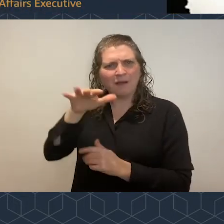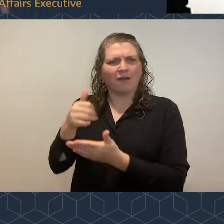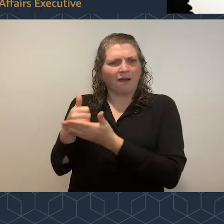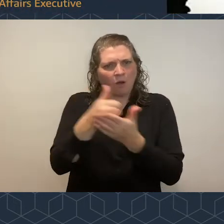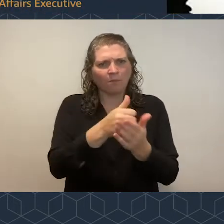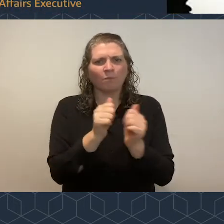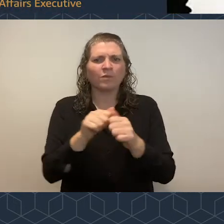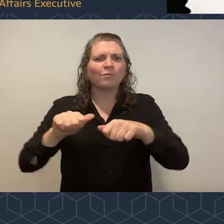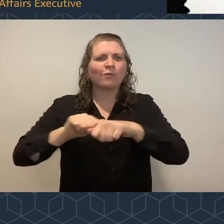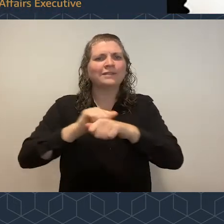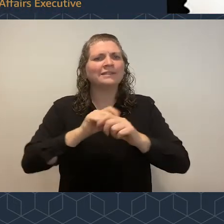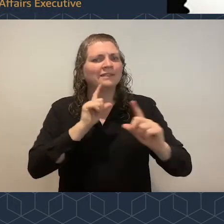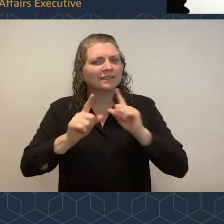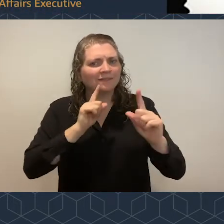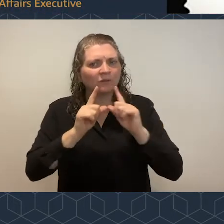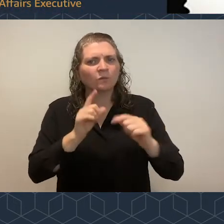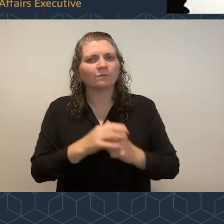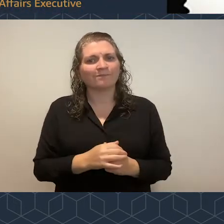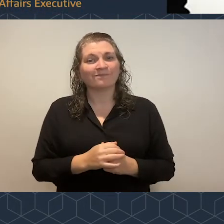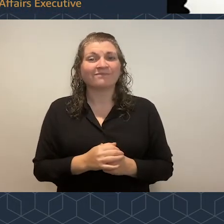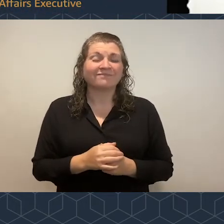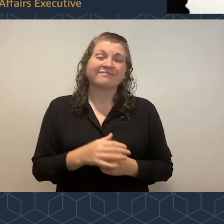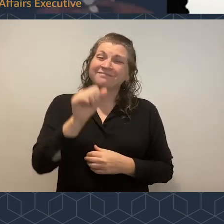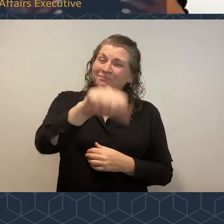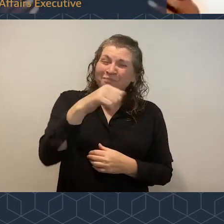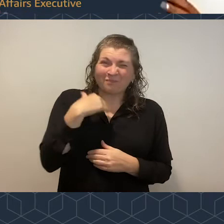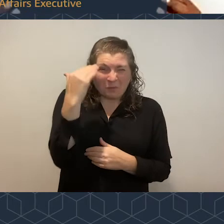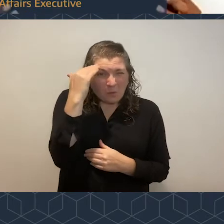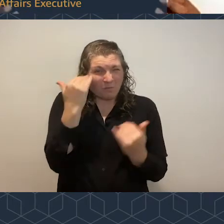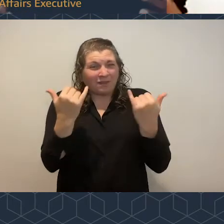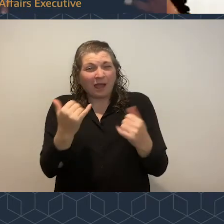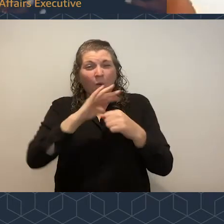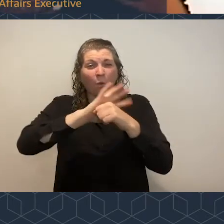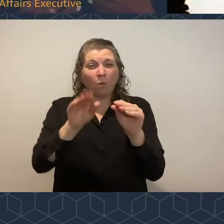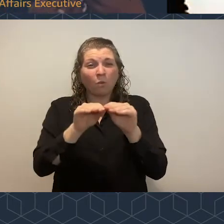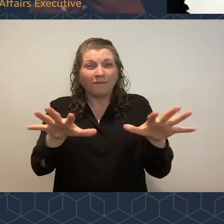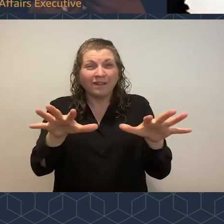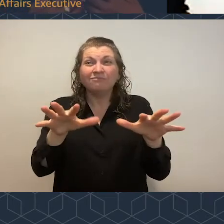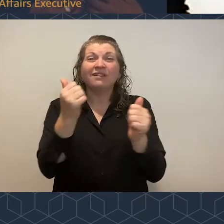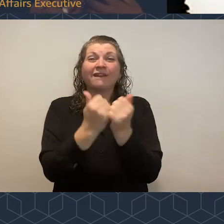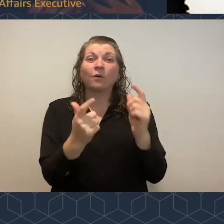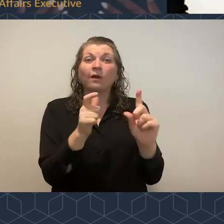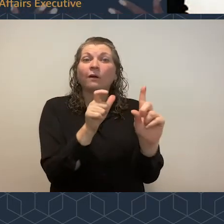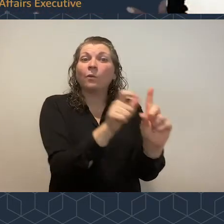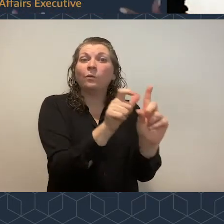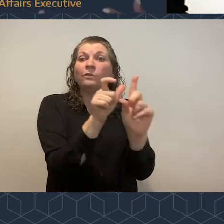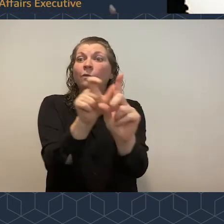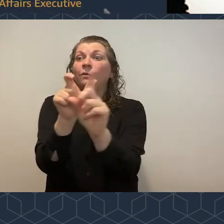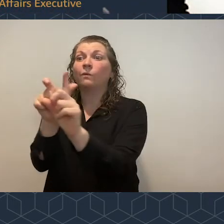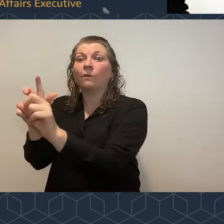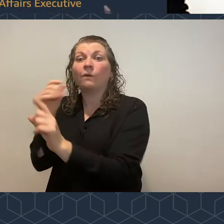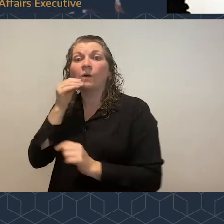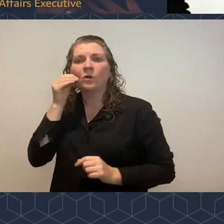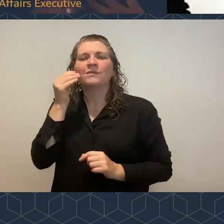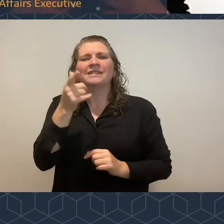would resonate with the folks that I was dealing with. And lastly, it was extremely difficult because I was interviewing during quarantine.